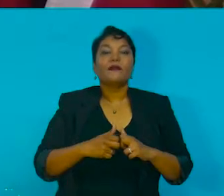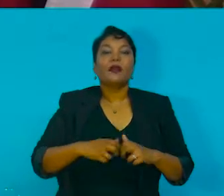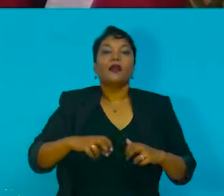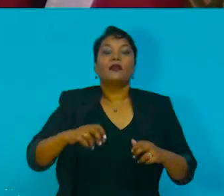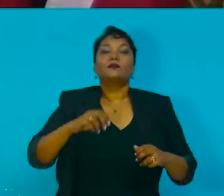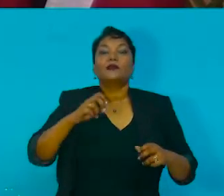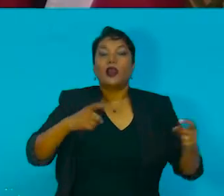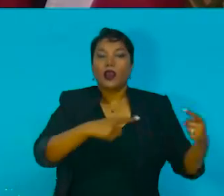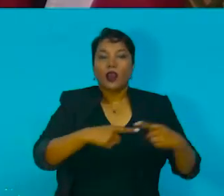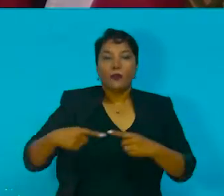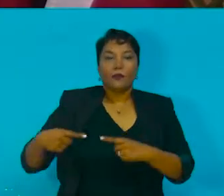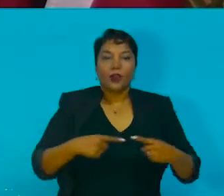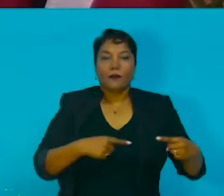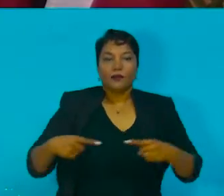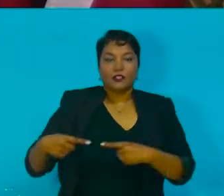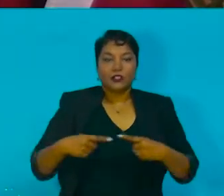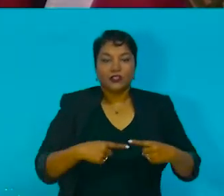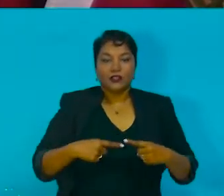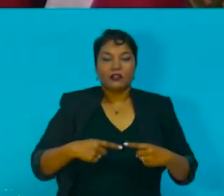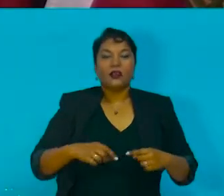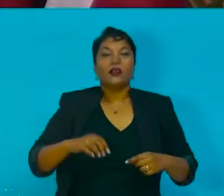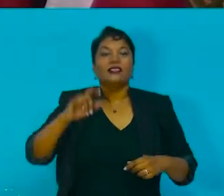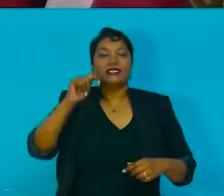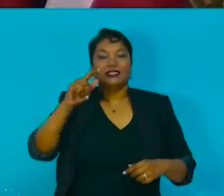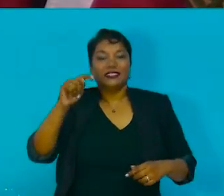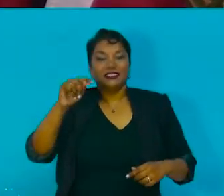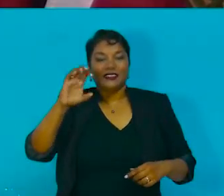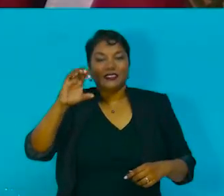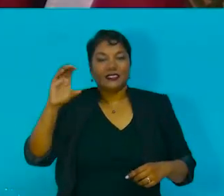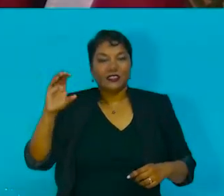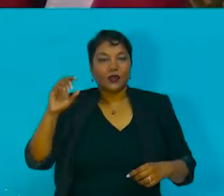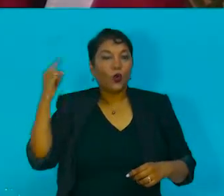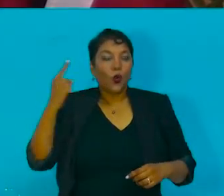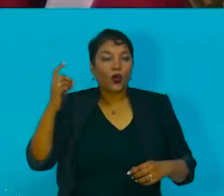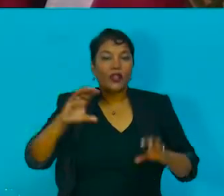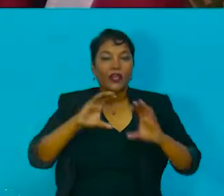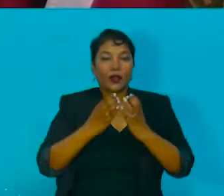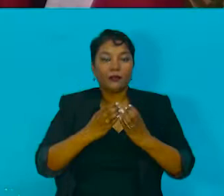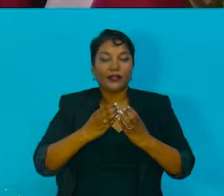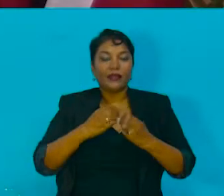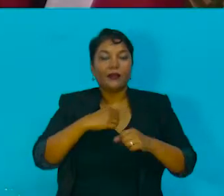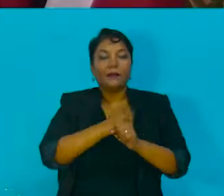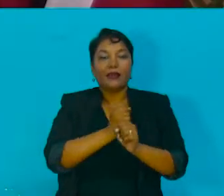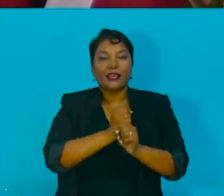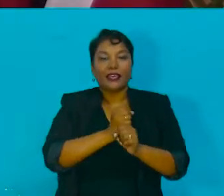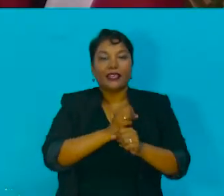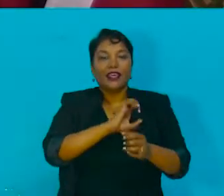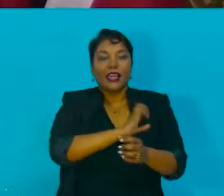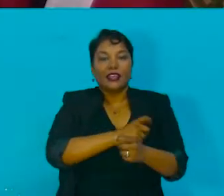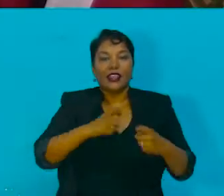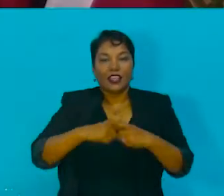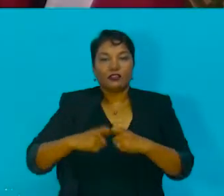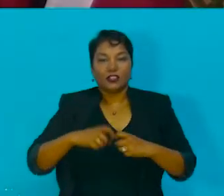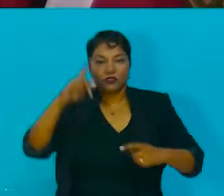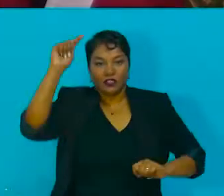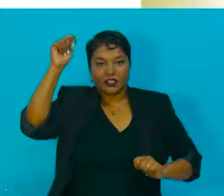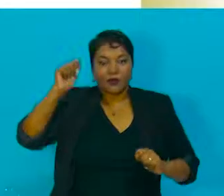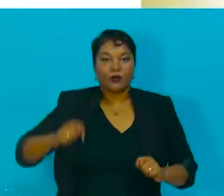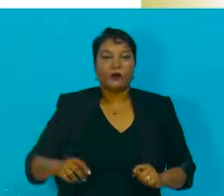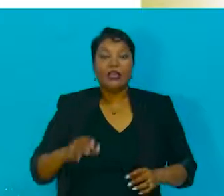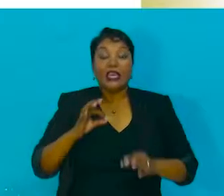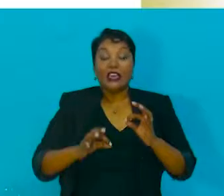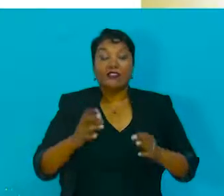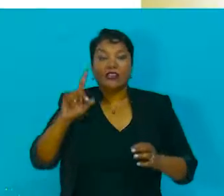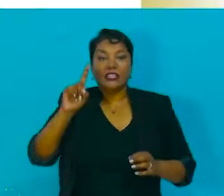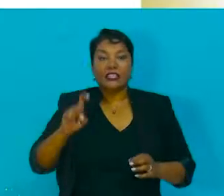market opportunities is another factor. Currently, TATT is the sole power distributor in Trinidad and Tobago. If